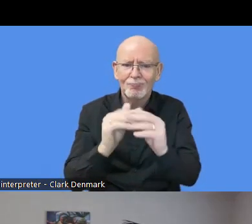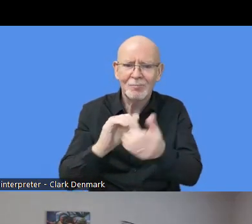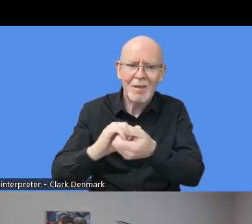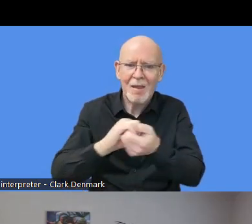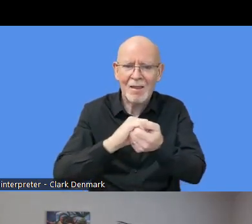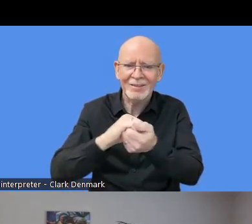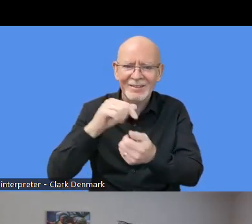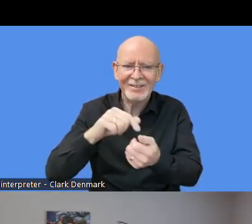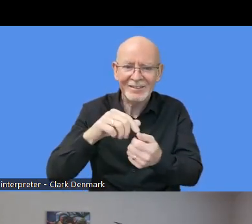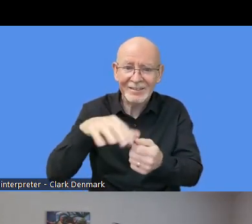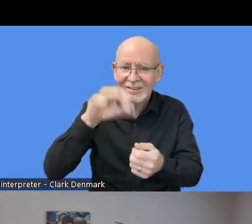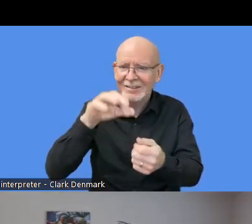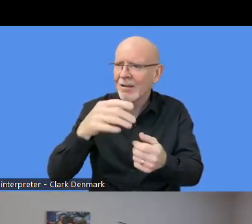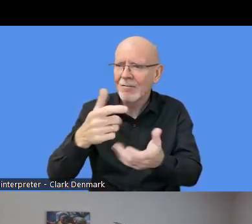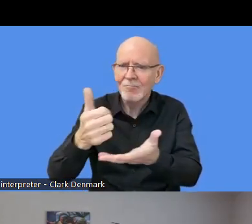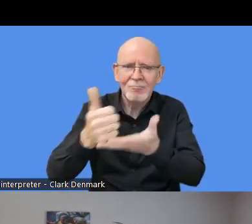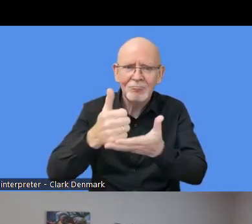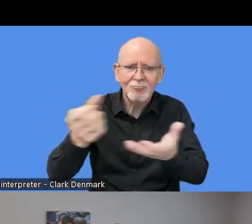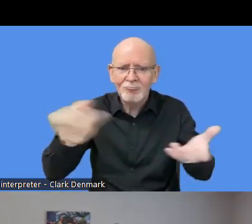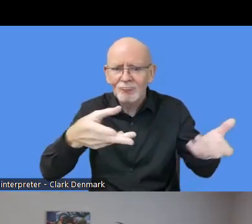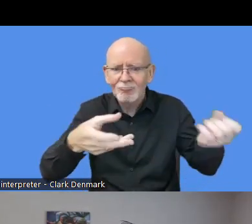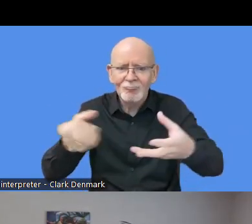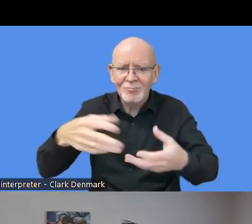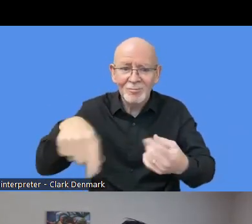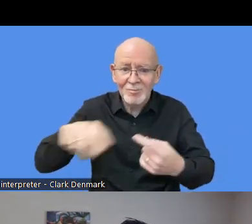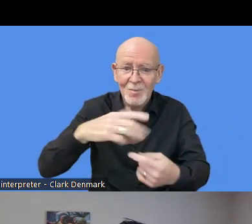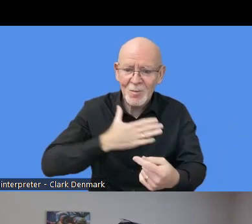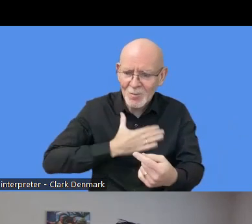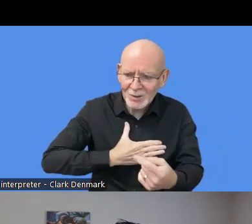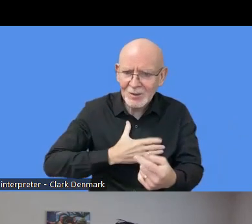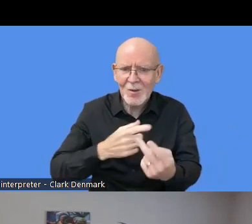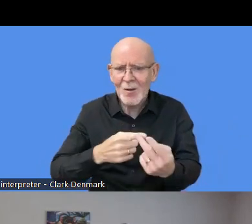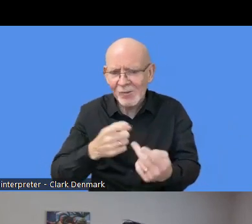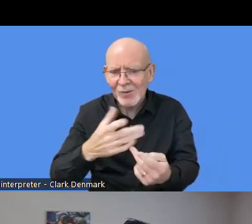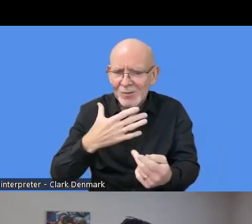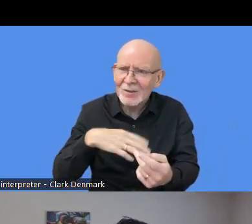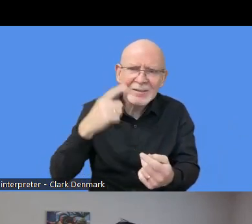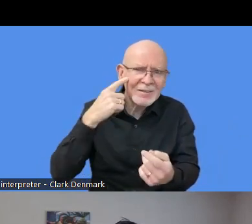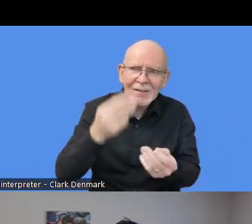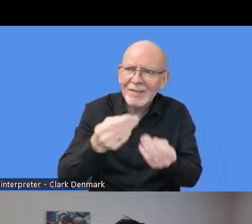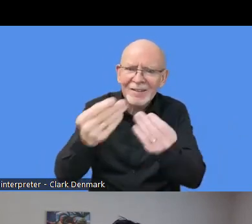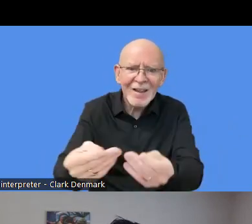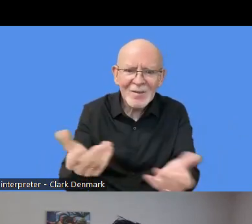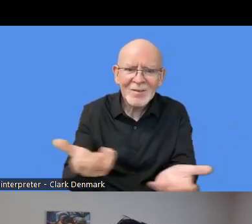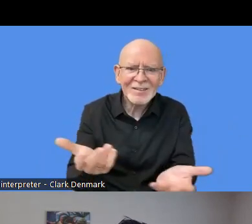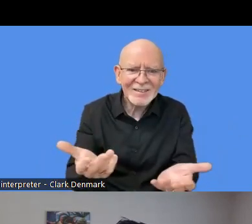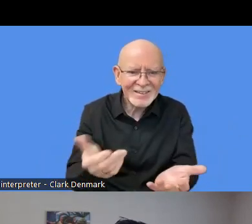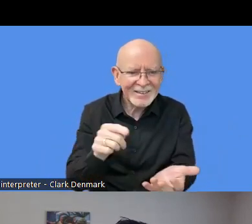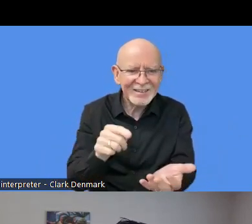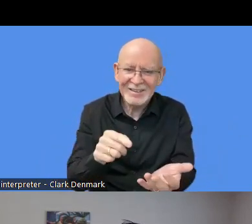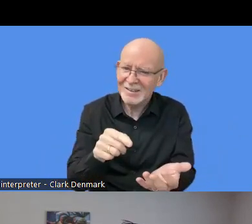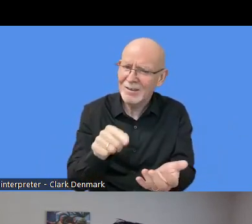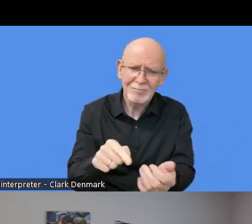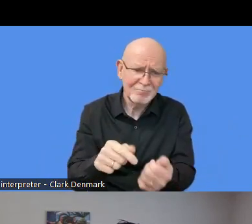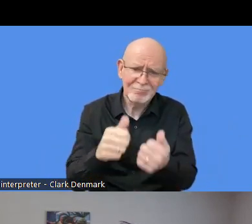should not discount. And then finally, you get to meet your heroes and look at the